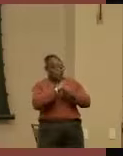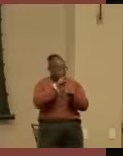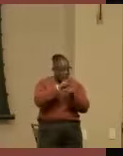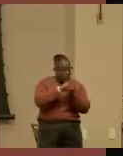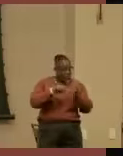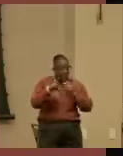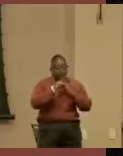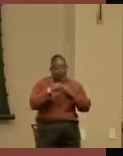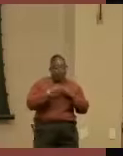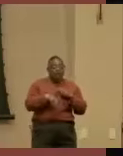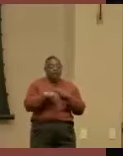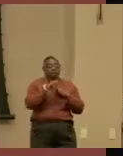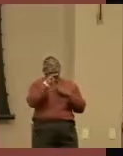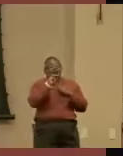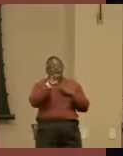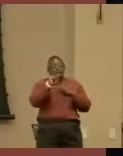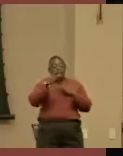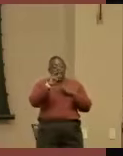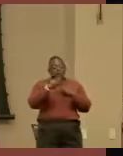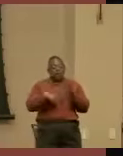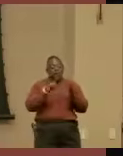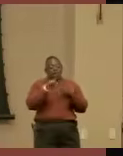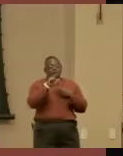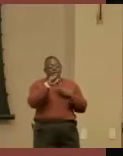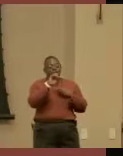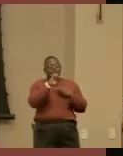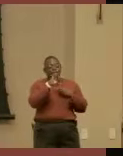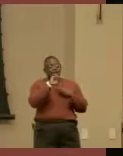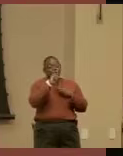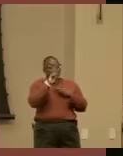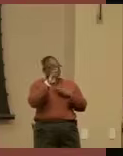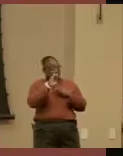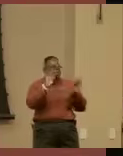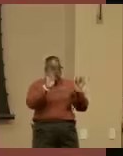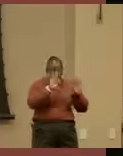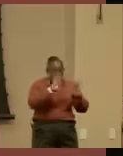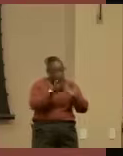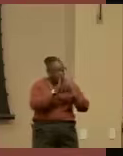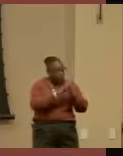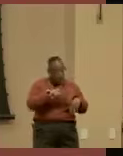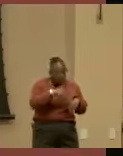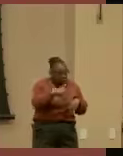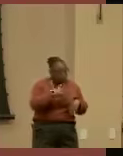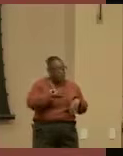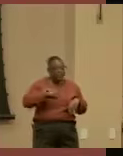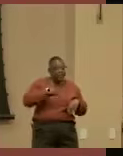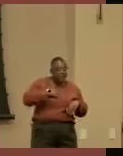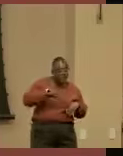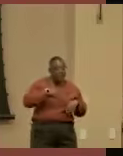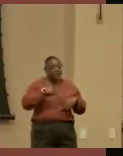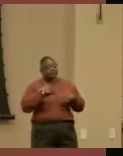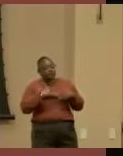If you're on something like methotrexate or leflunomide or cyclophosphamide, and we say, please do not get pregnant on this, please use